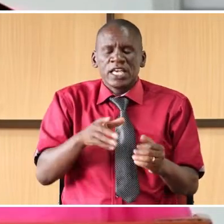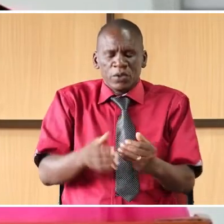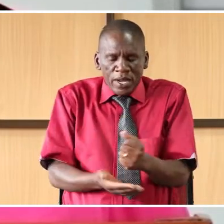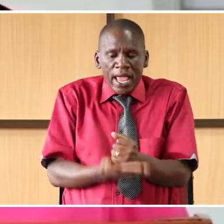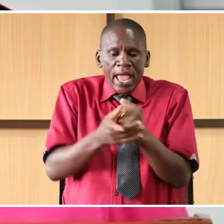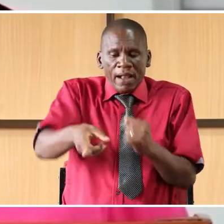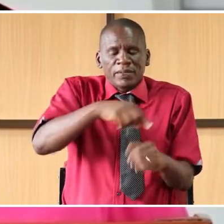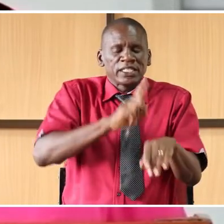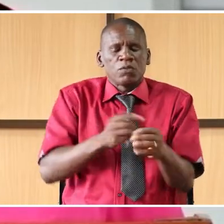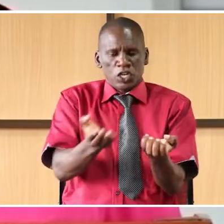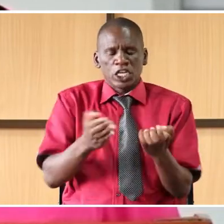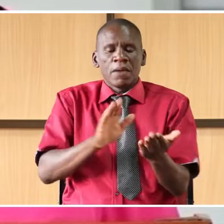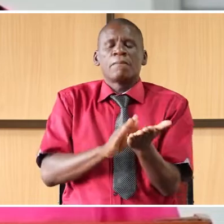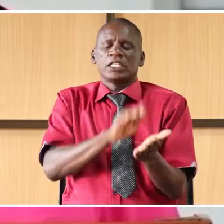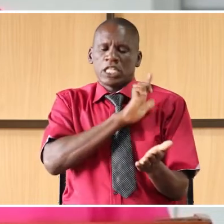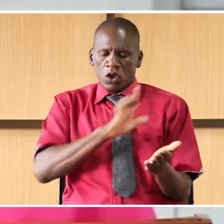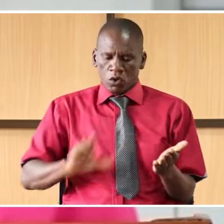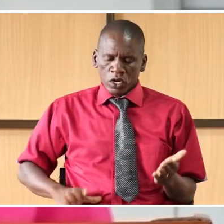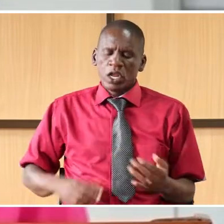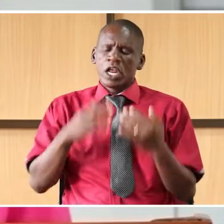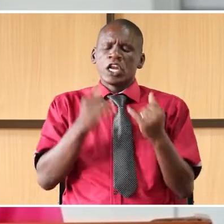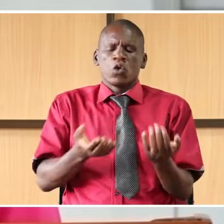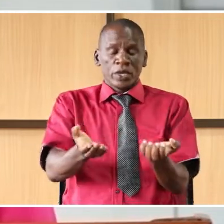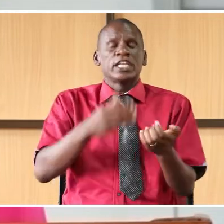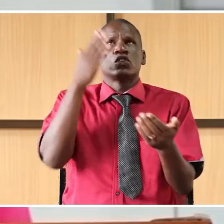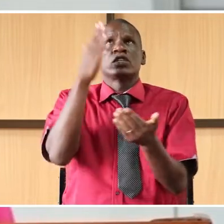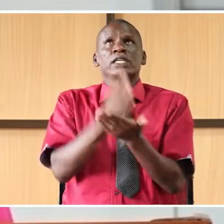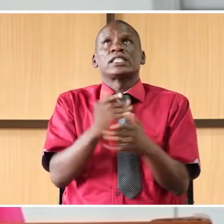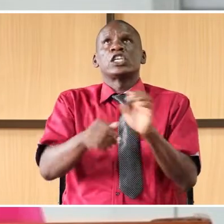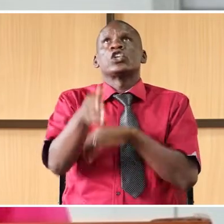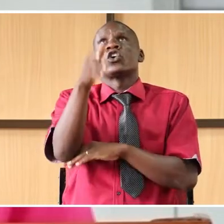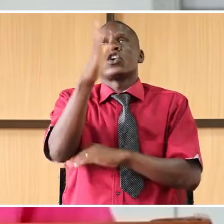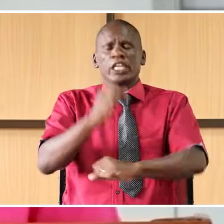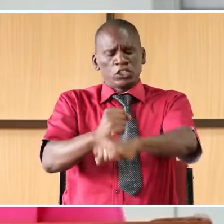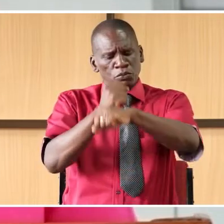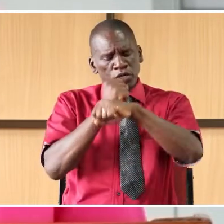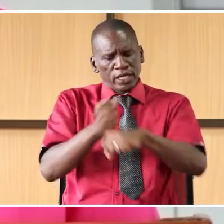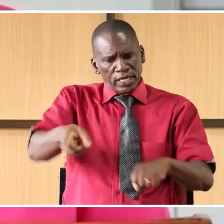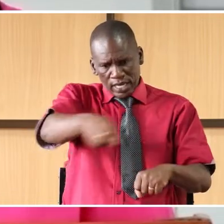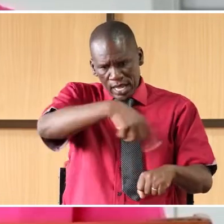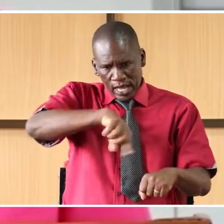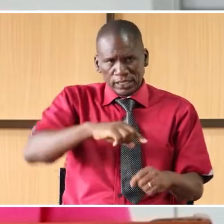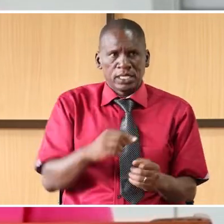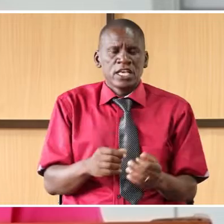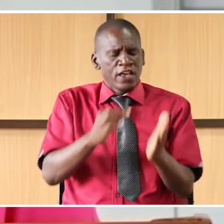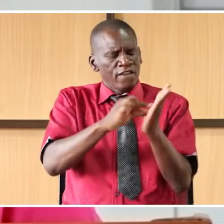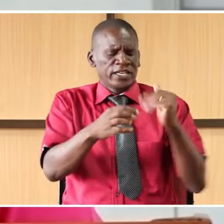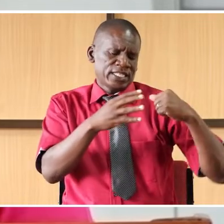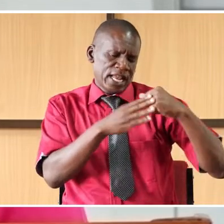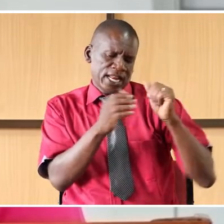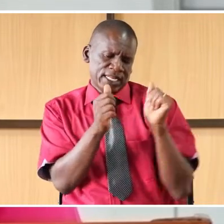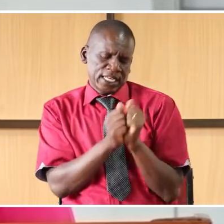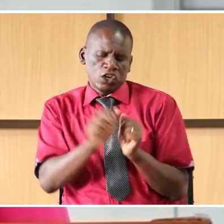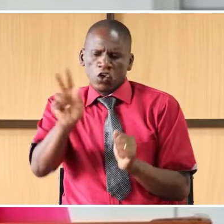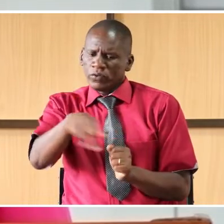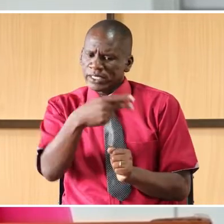help in time of need. Praise the Lord. So we need to trust him. He is our shield, he is our buckler. In verse 9 and 10,